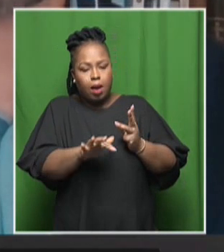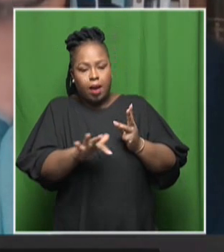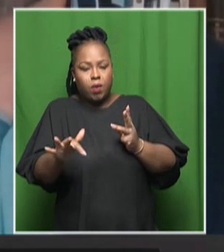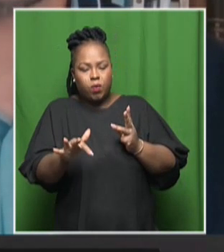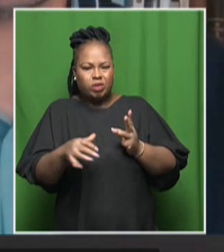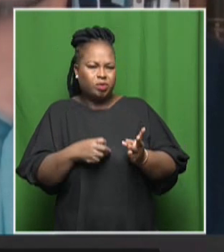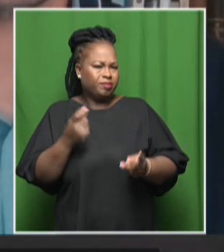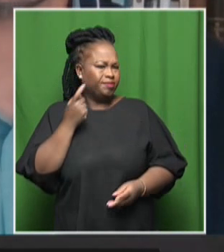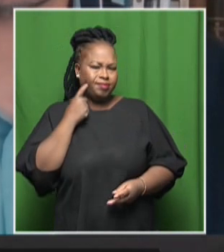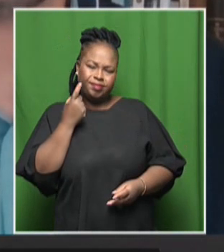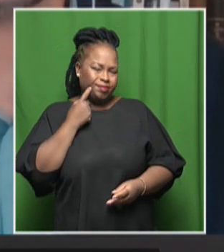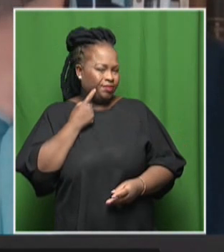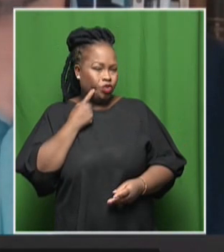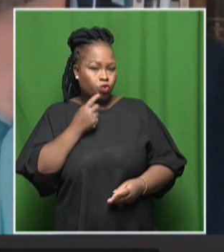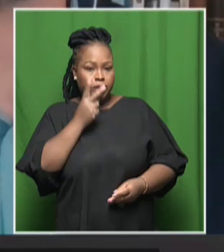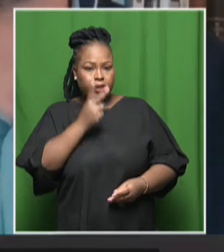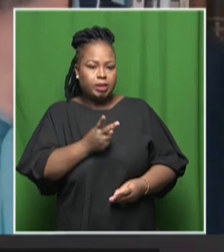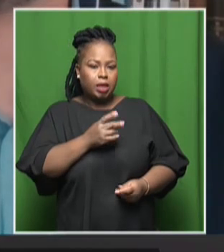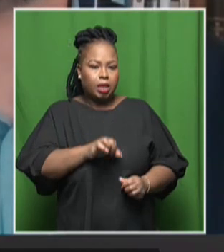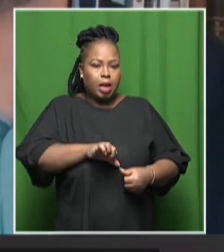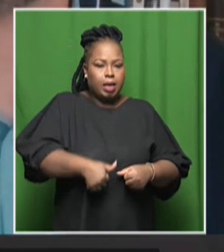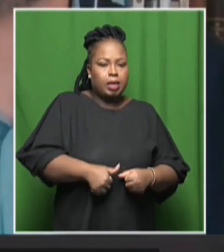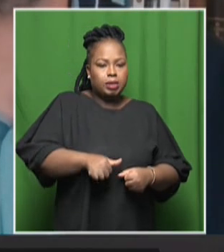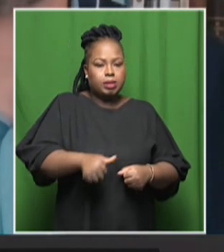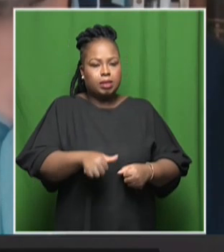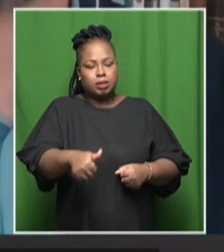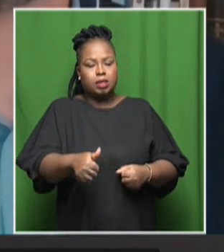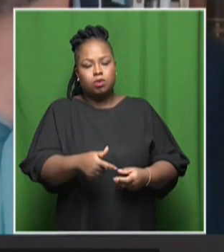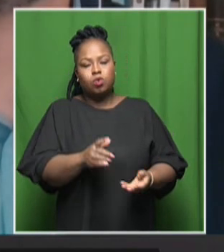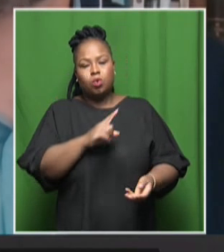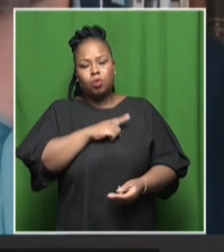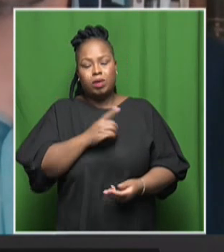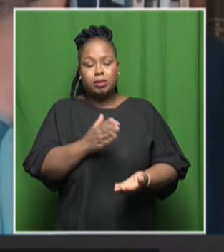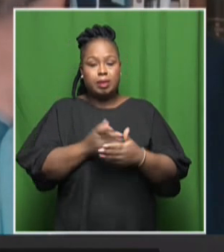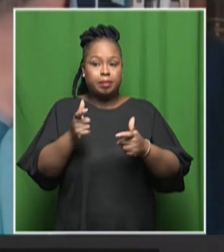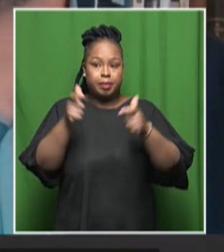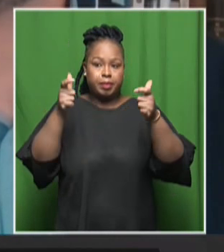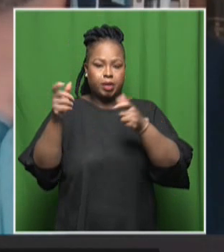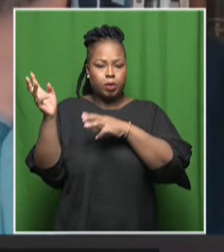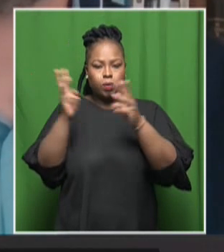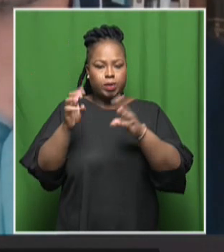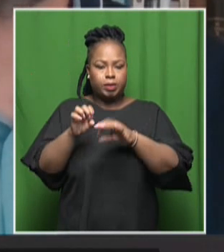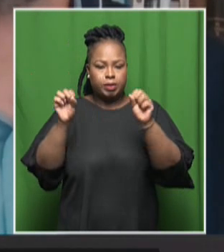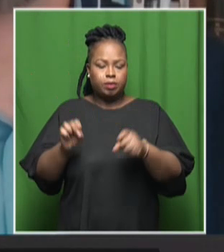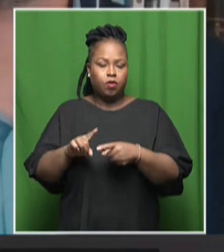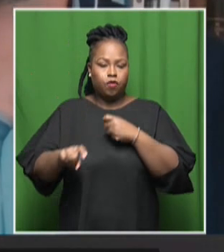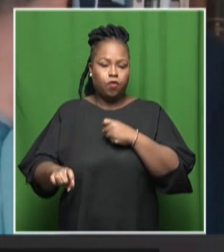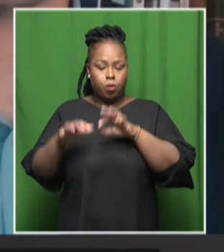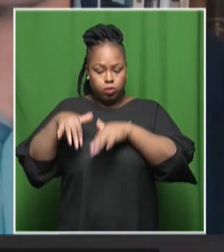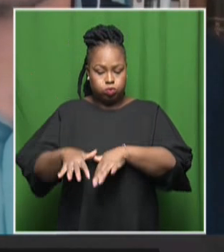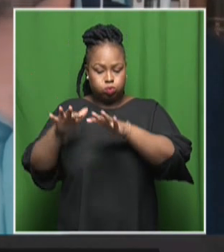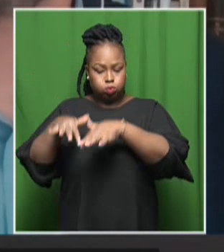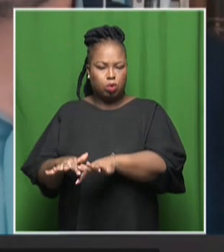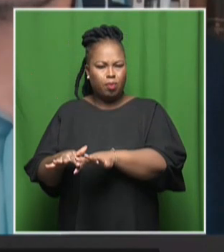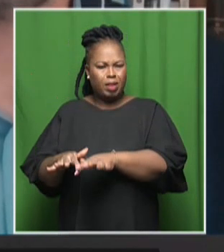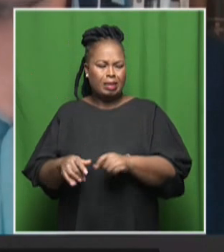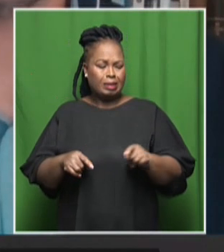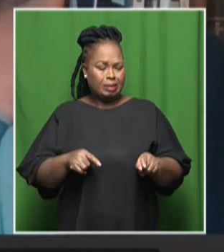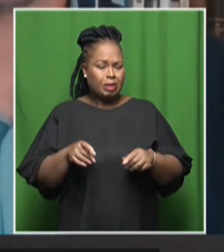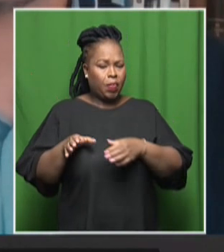difficult to predict their trajectories than it is for the cut-off lows, which are big weather systems coming from the Southern Ocean. These are much